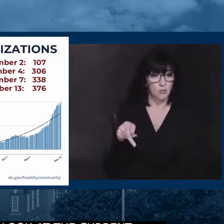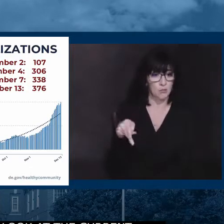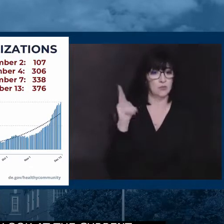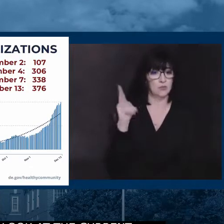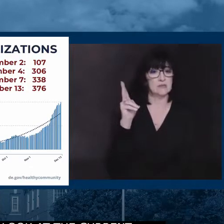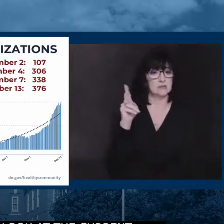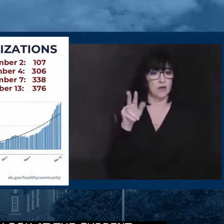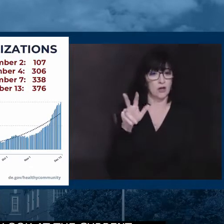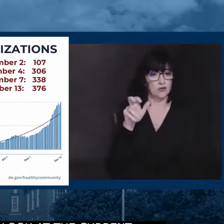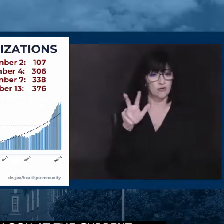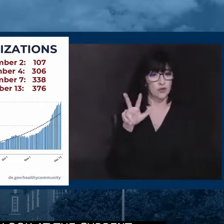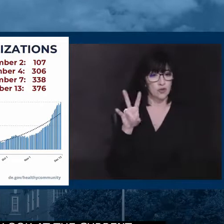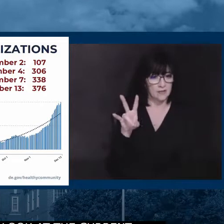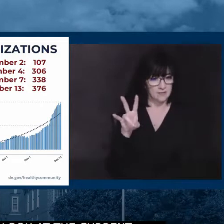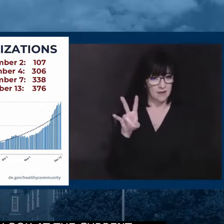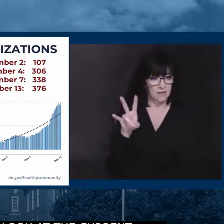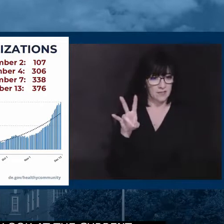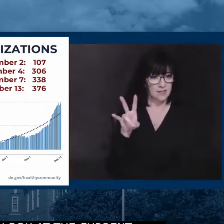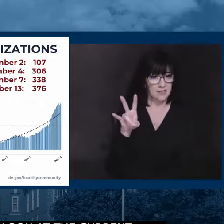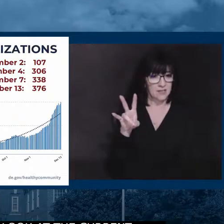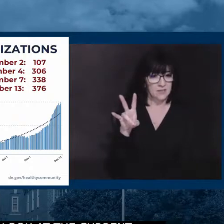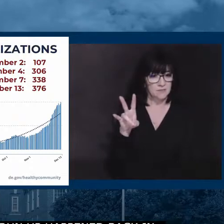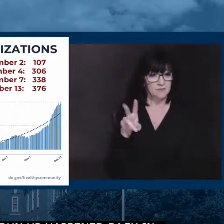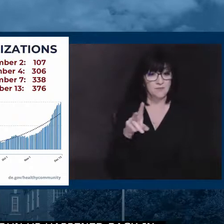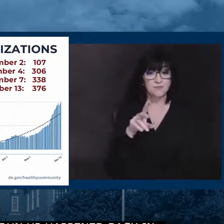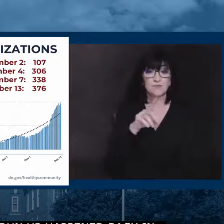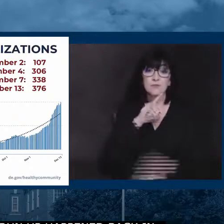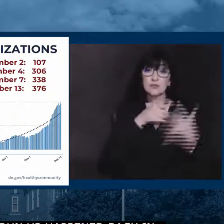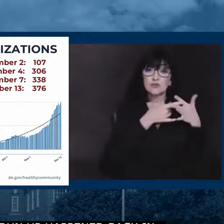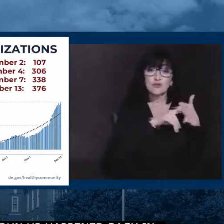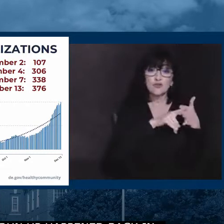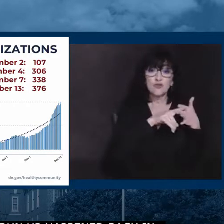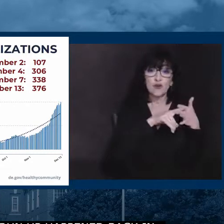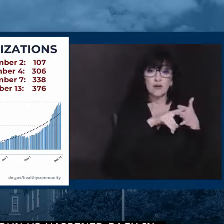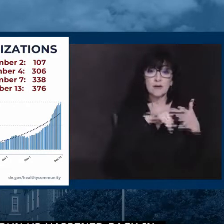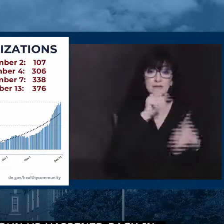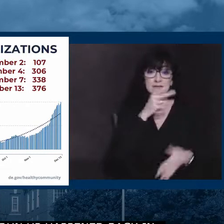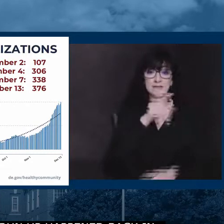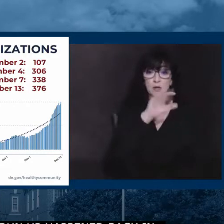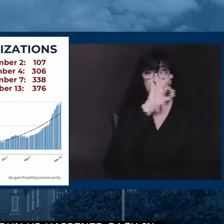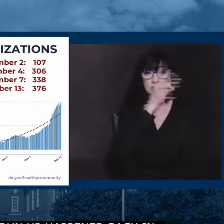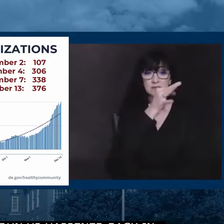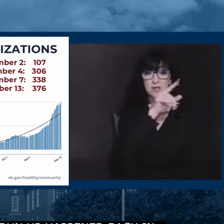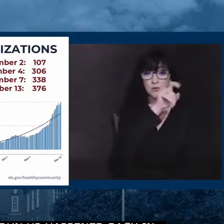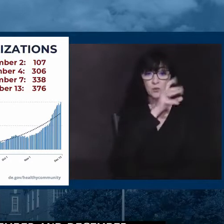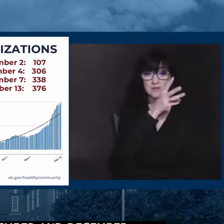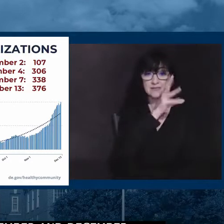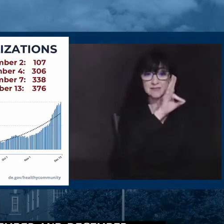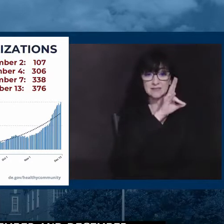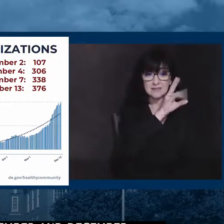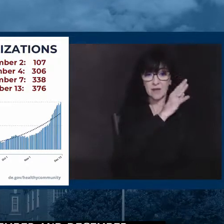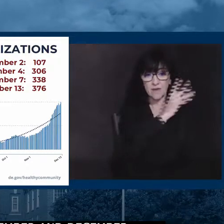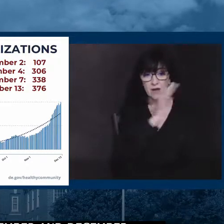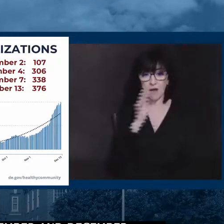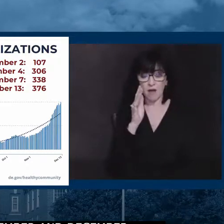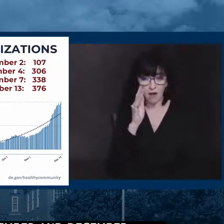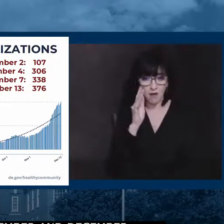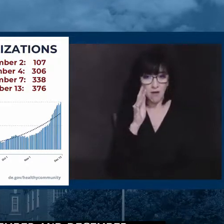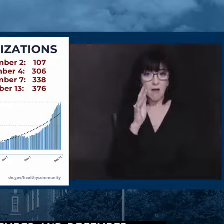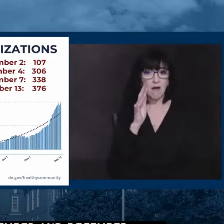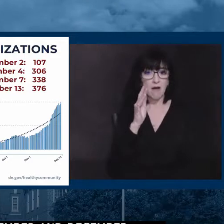and December. Back in April, we went from 167 in the hospital on April the 9th to the peak on